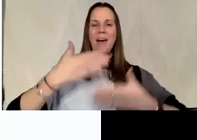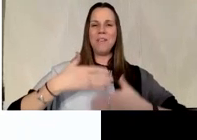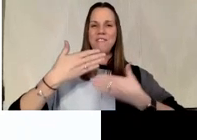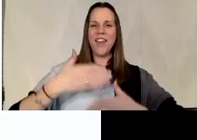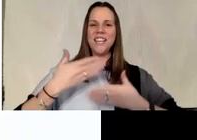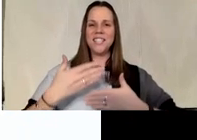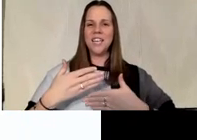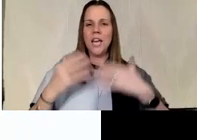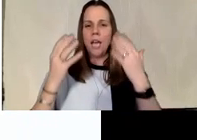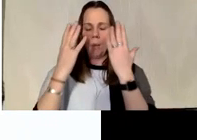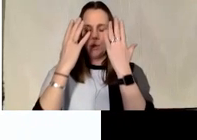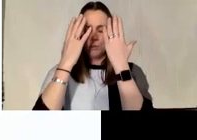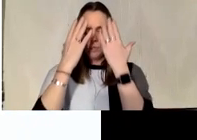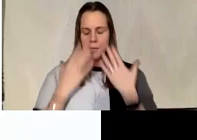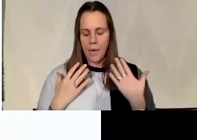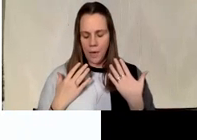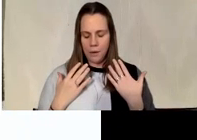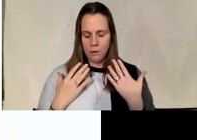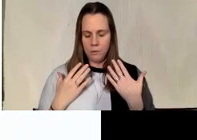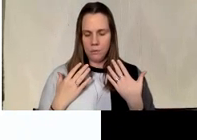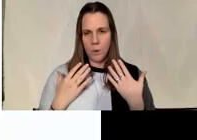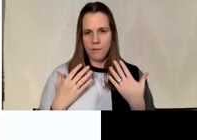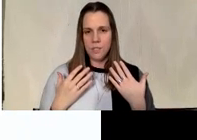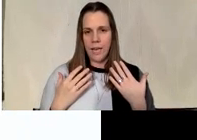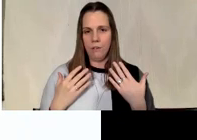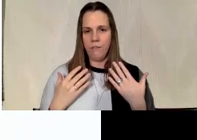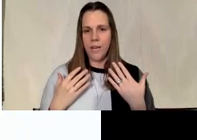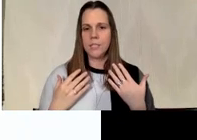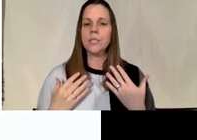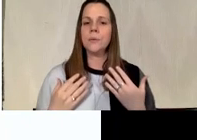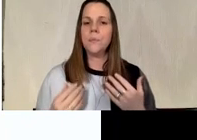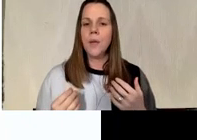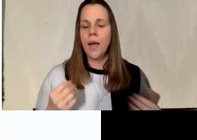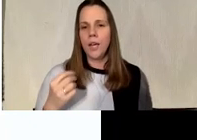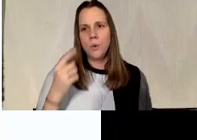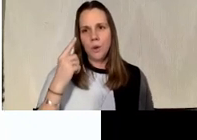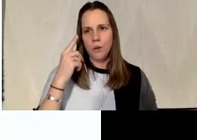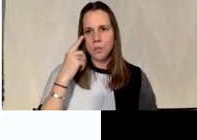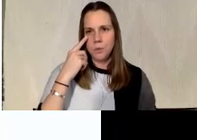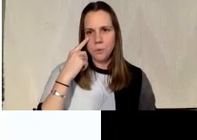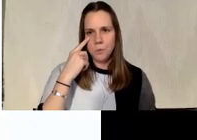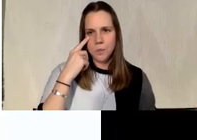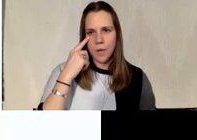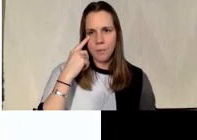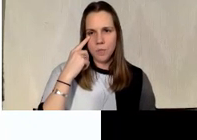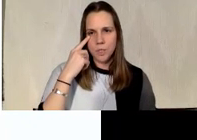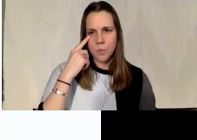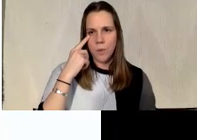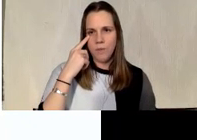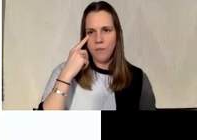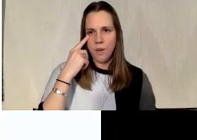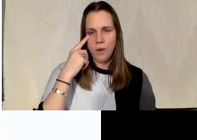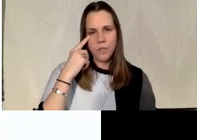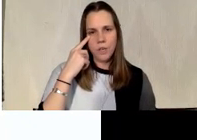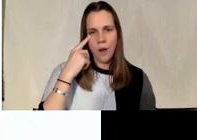a happy face. And when you're sad, you have a sad face. You can also use just